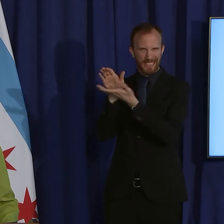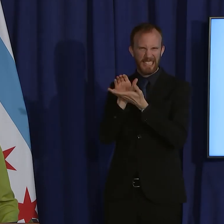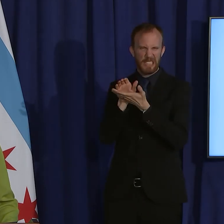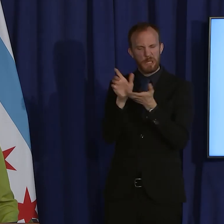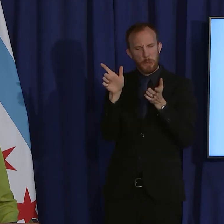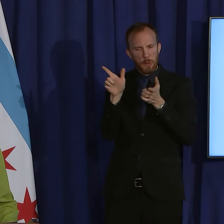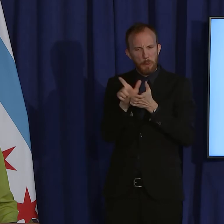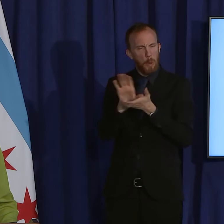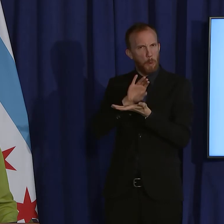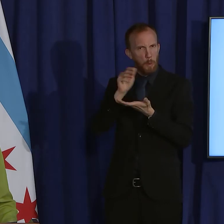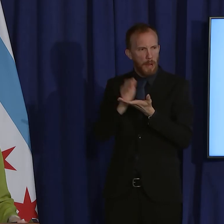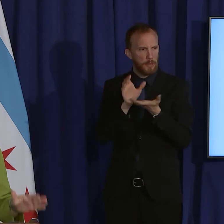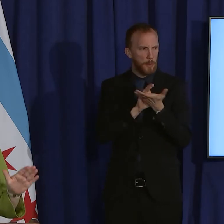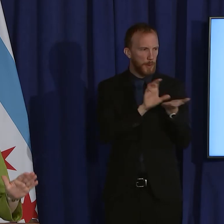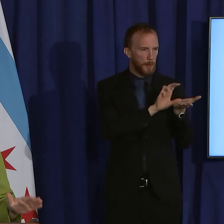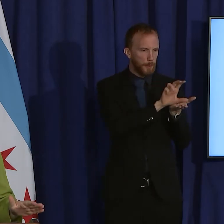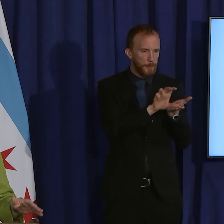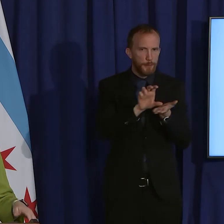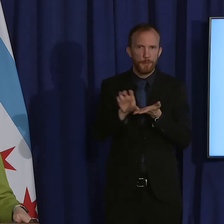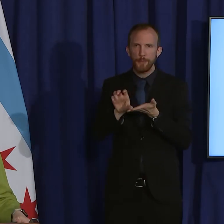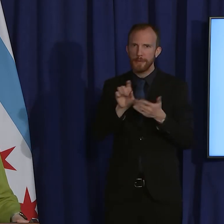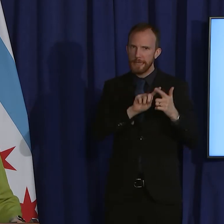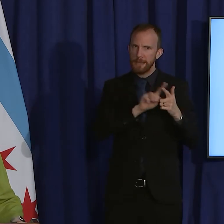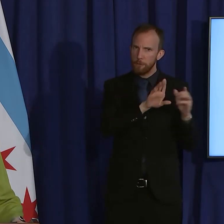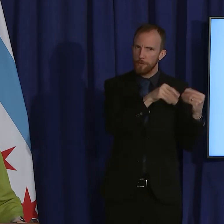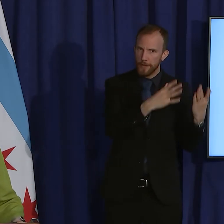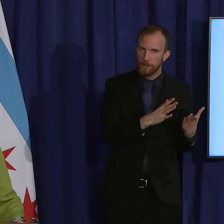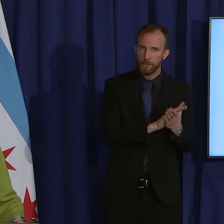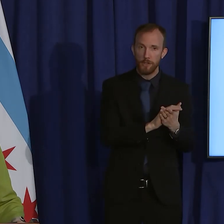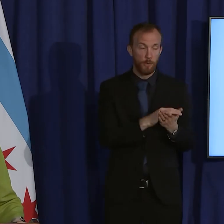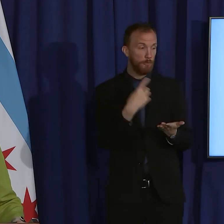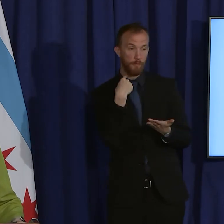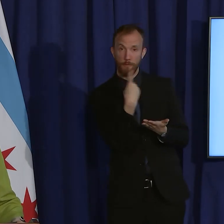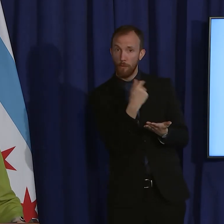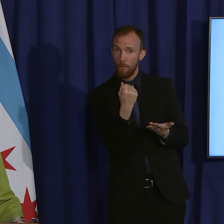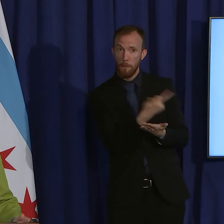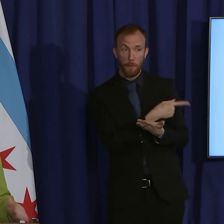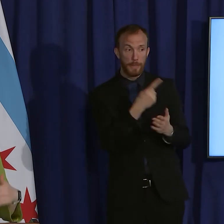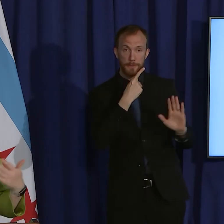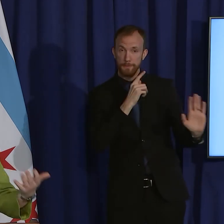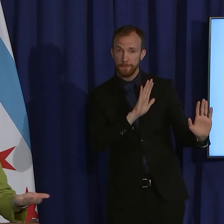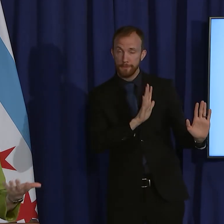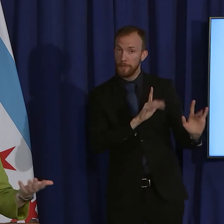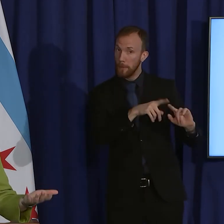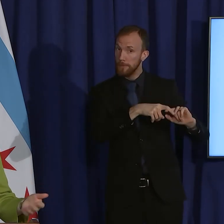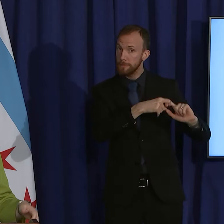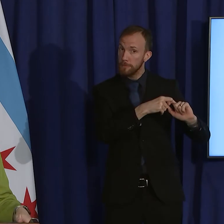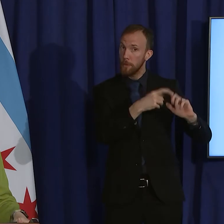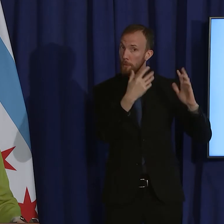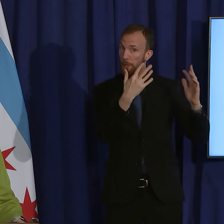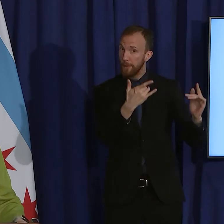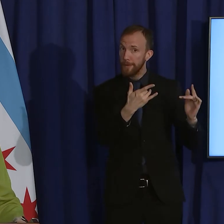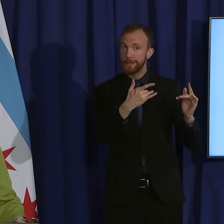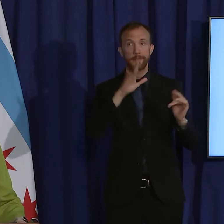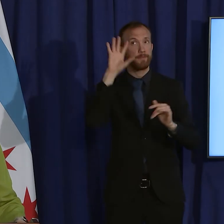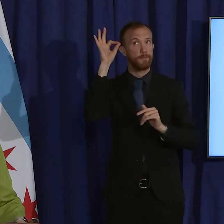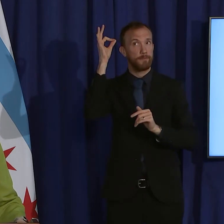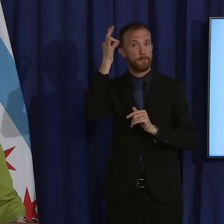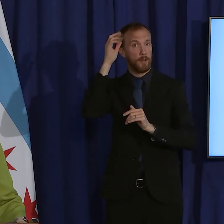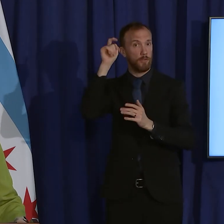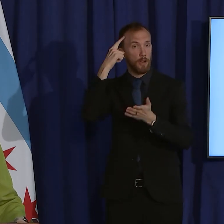providers. We've instructed all of them to put a pause on administering Johnson & Johnson vaccine while this investigation is